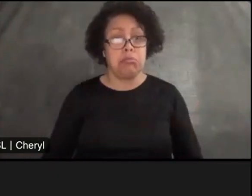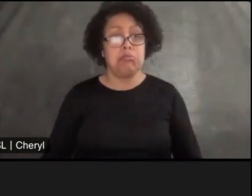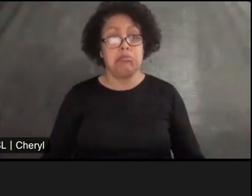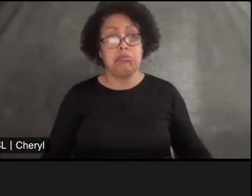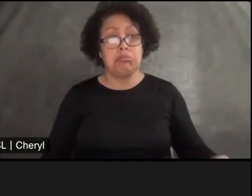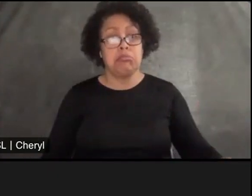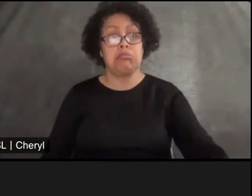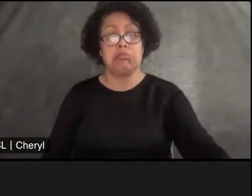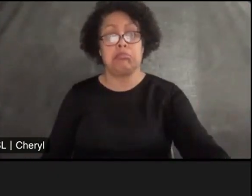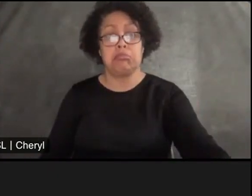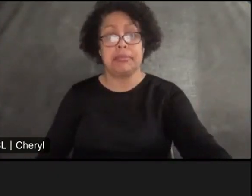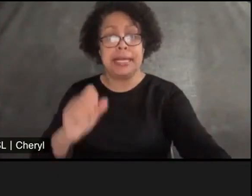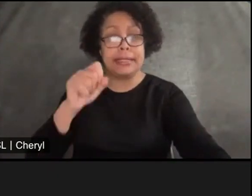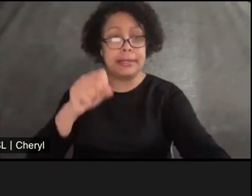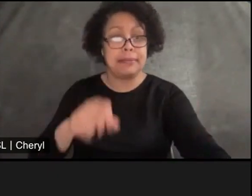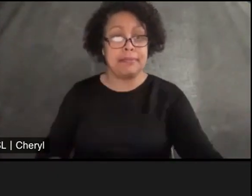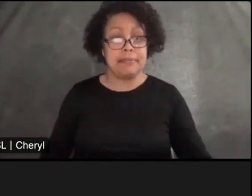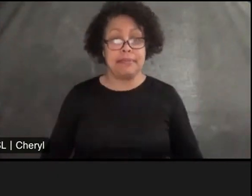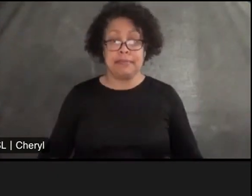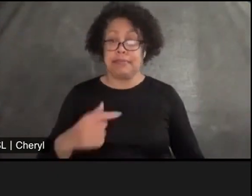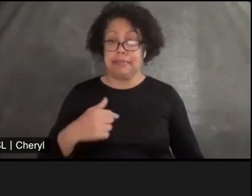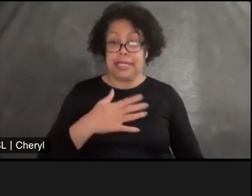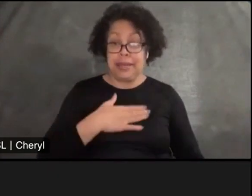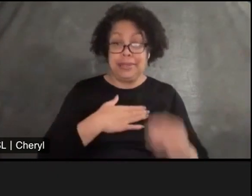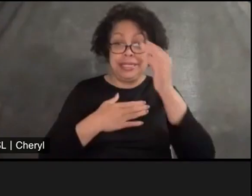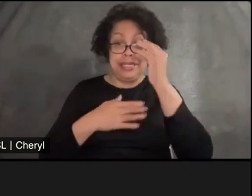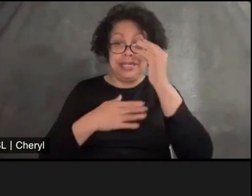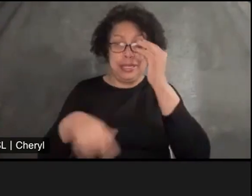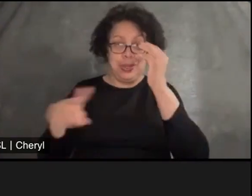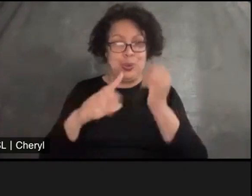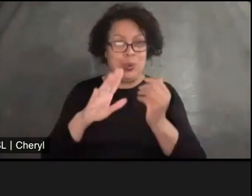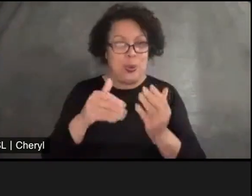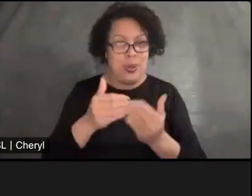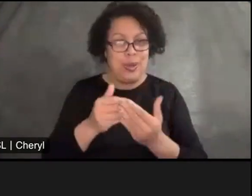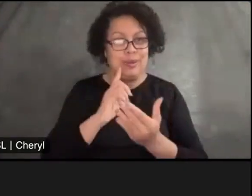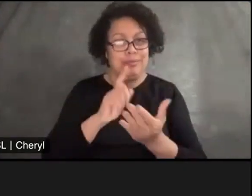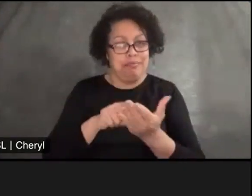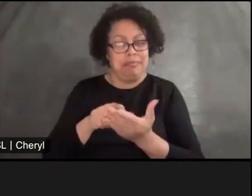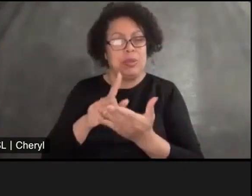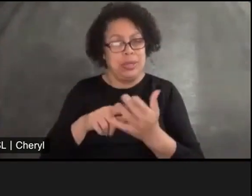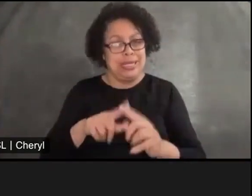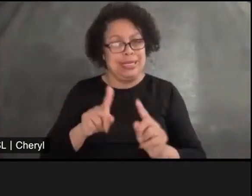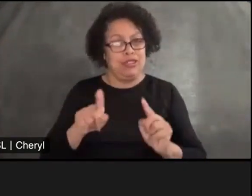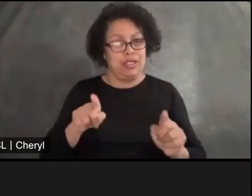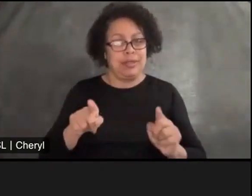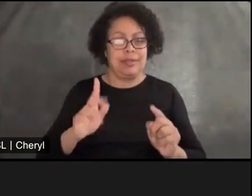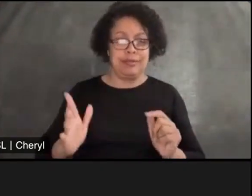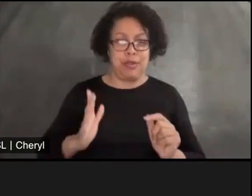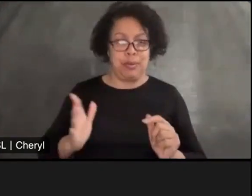Yeah, I'm very glad you are all able to identify the differences between formal and